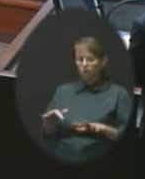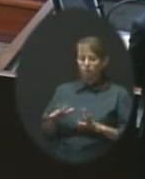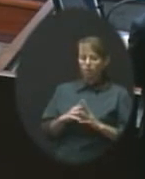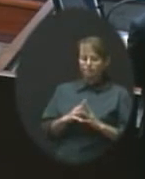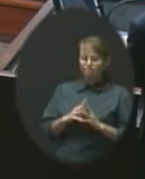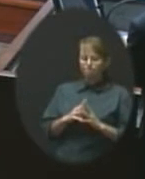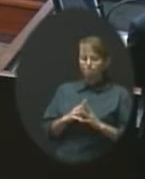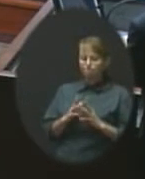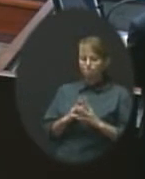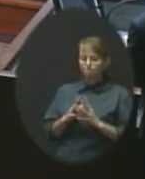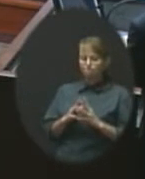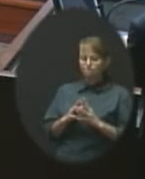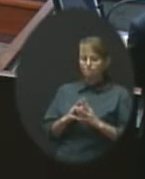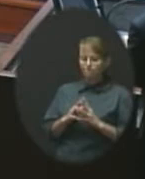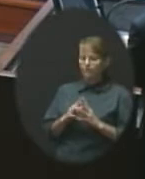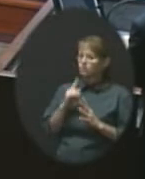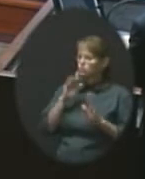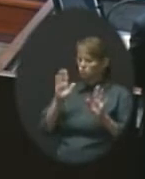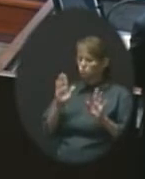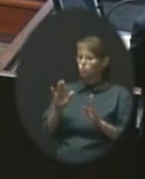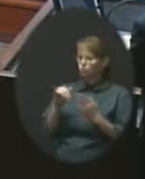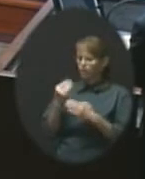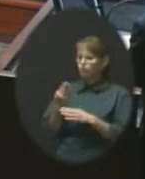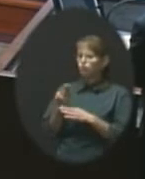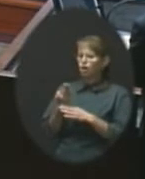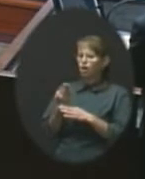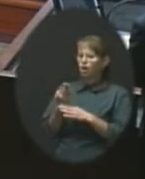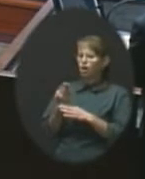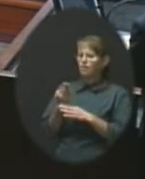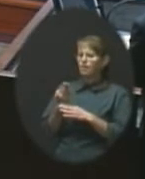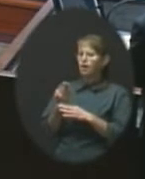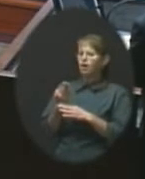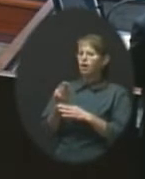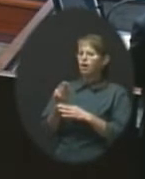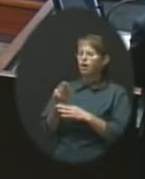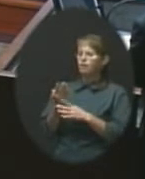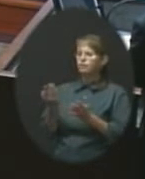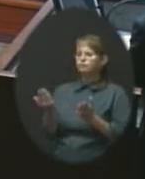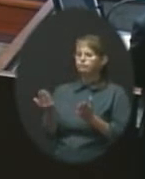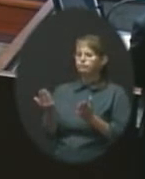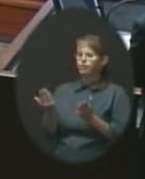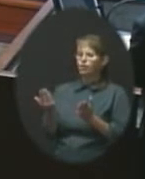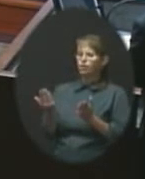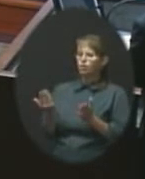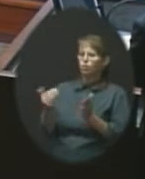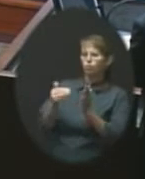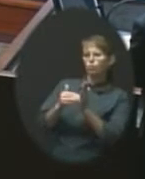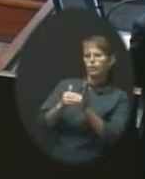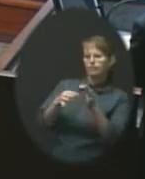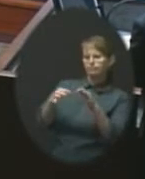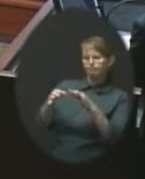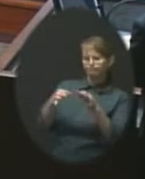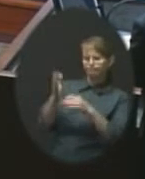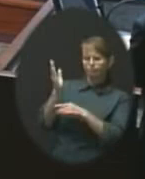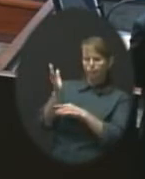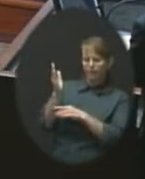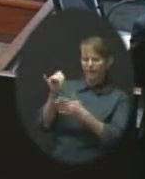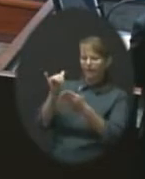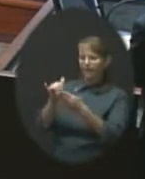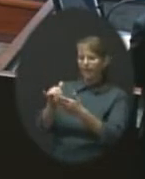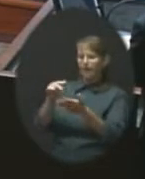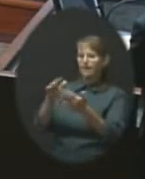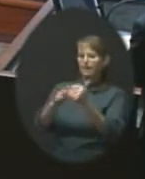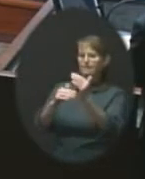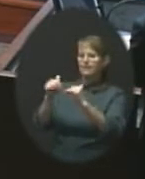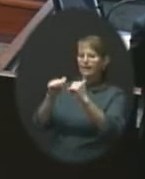You know, you've done a great job of representing and being able to repurpose this building and what we can do with it. Again,